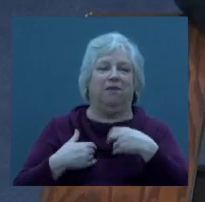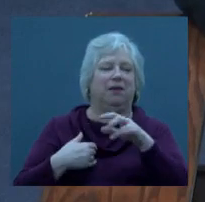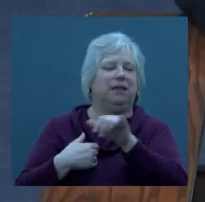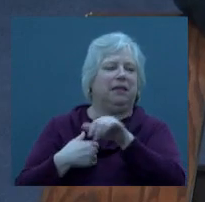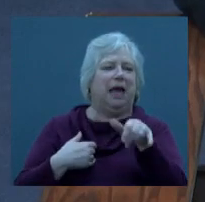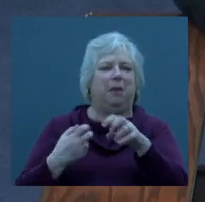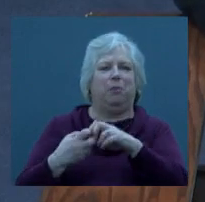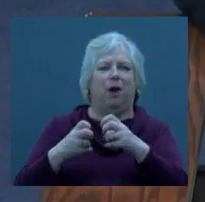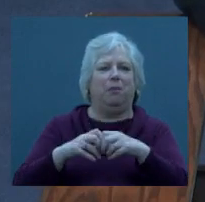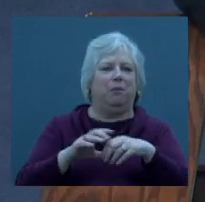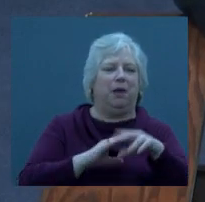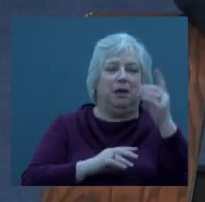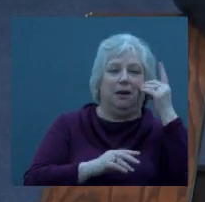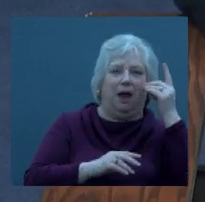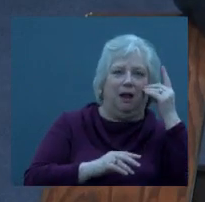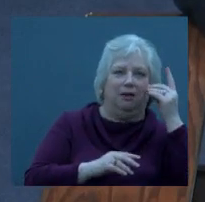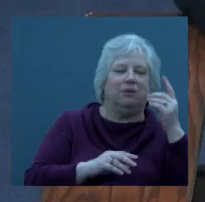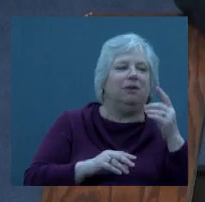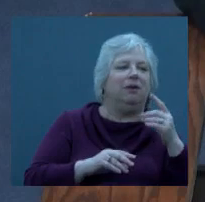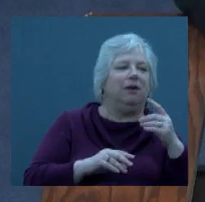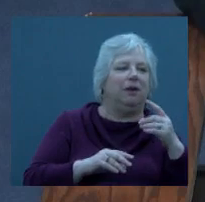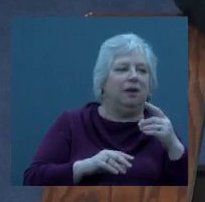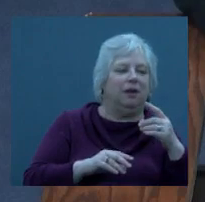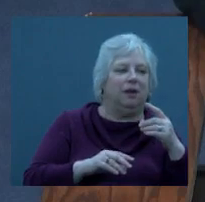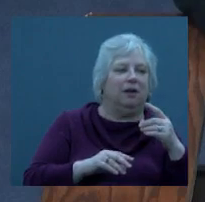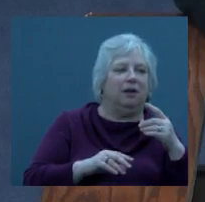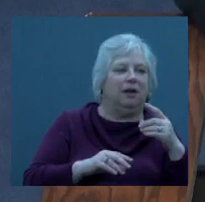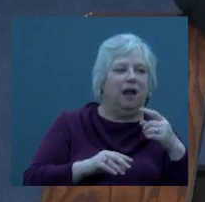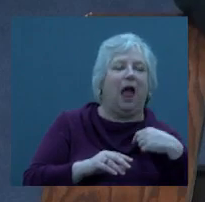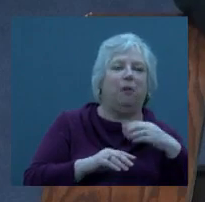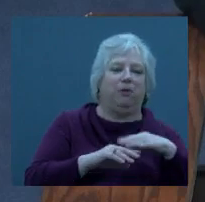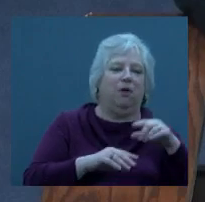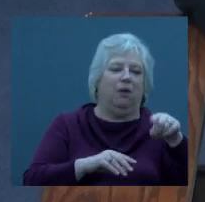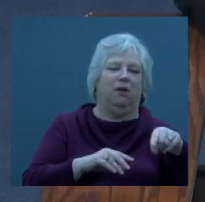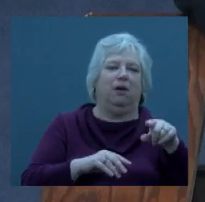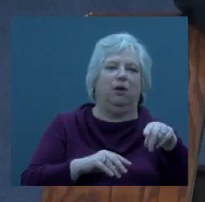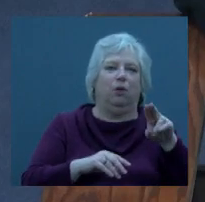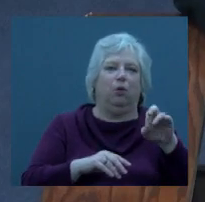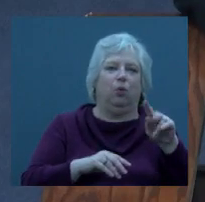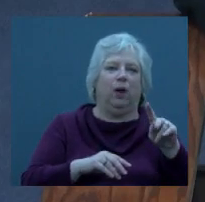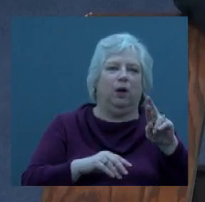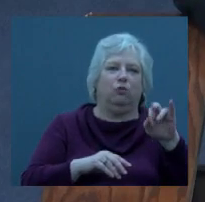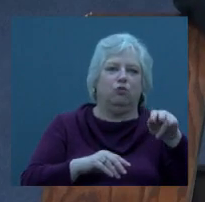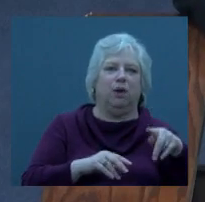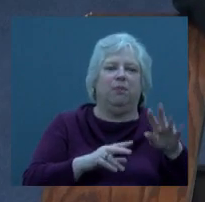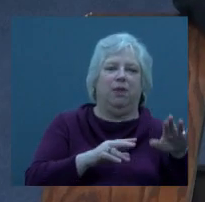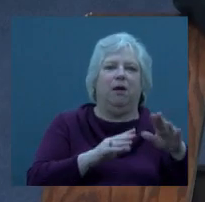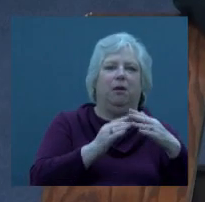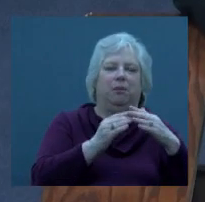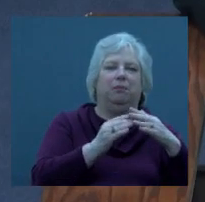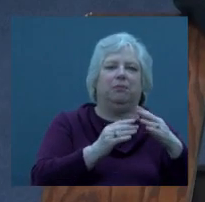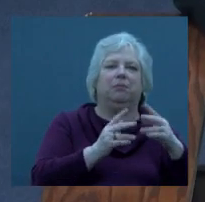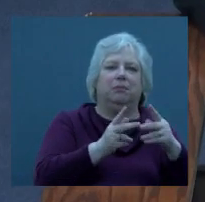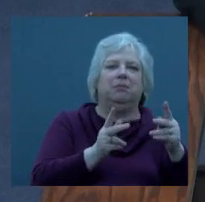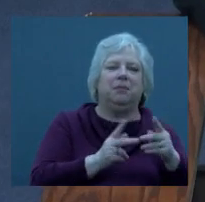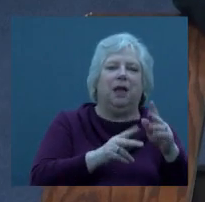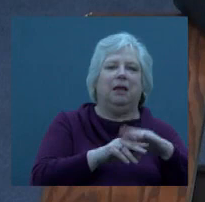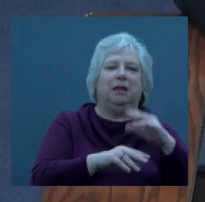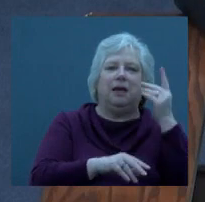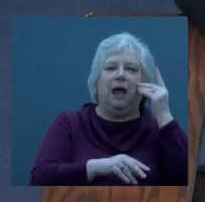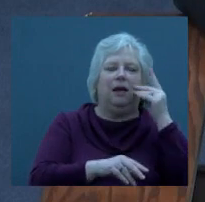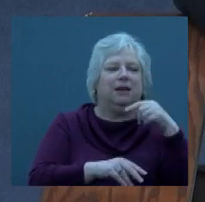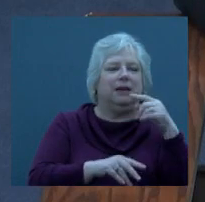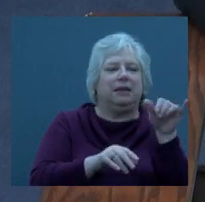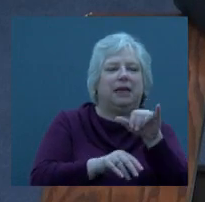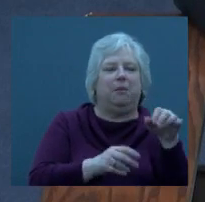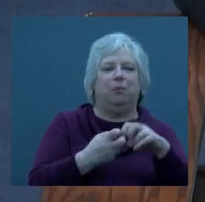same problem in Dallas. I was on their ground on their site in Dallas last month, and it's the same problem down there. It